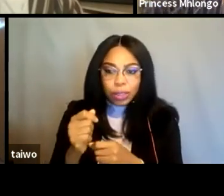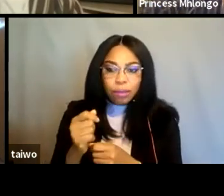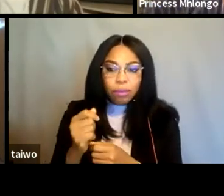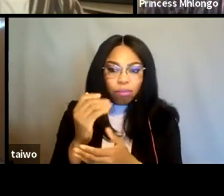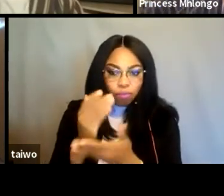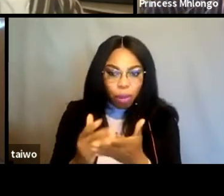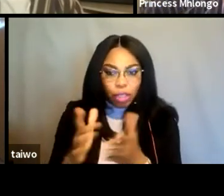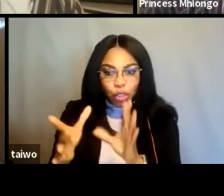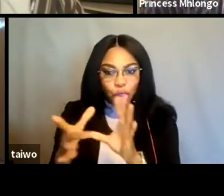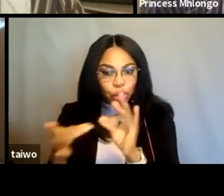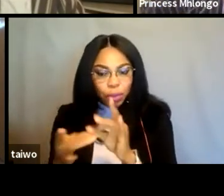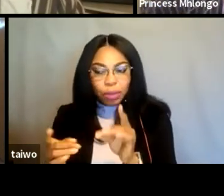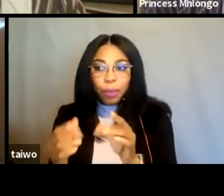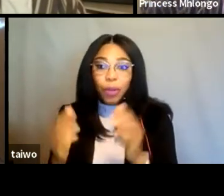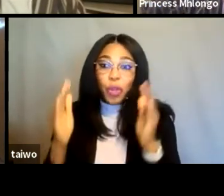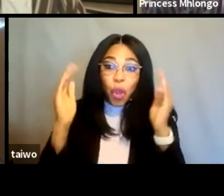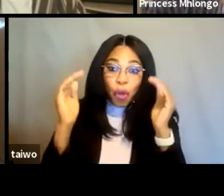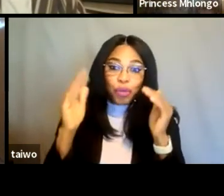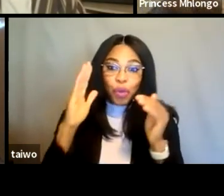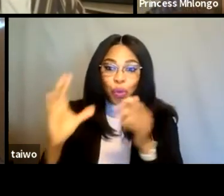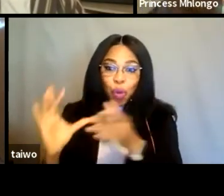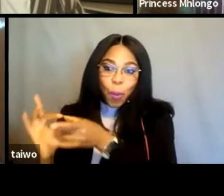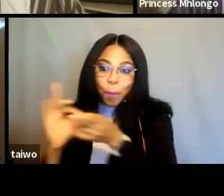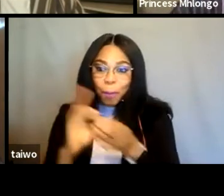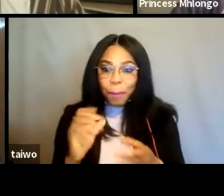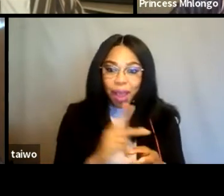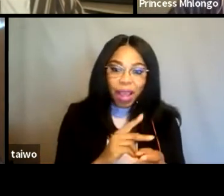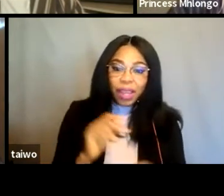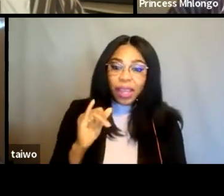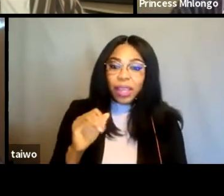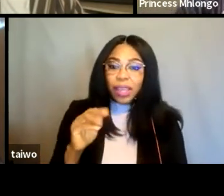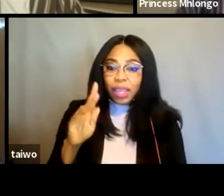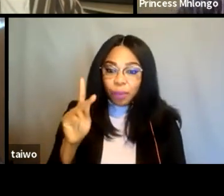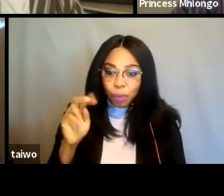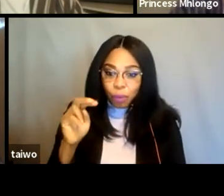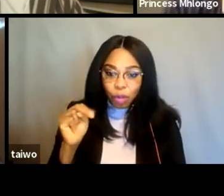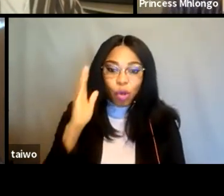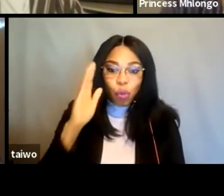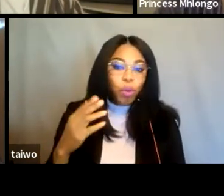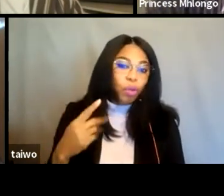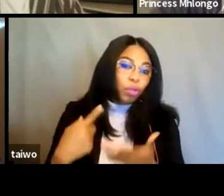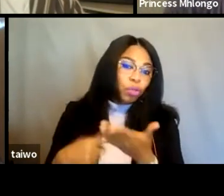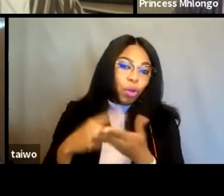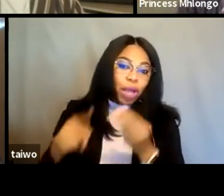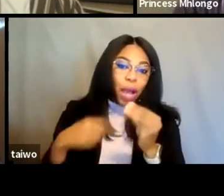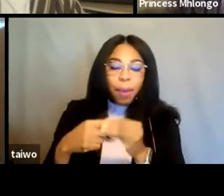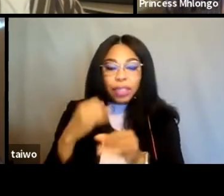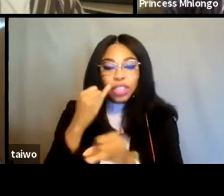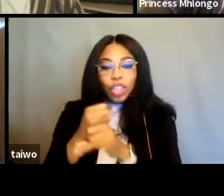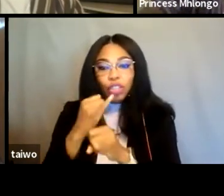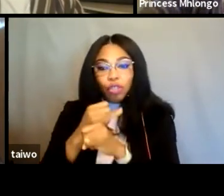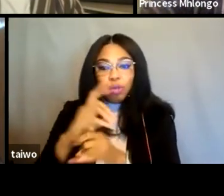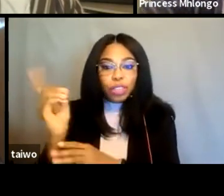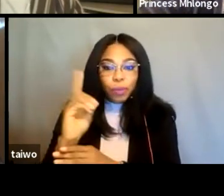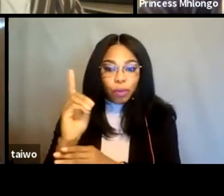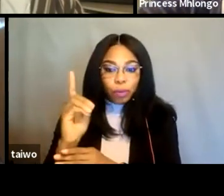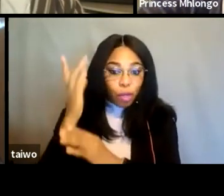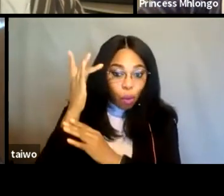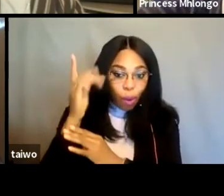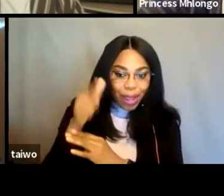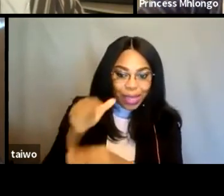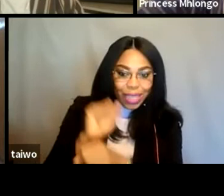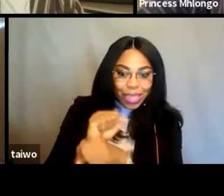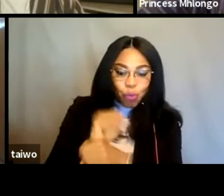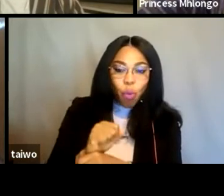course, hopefully we're going to come back. Hopefully, Bukun will speak to institutional dramaturgy because he's worked within institution as